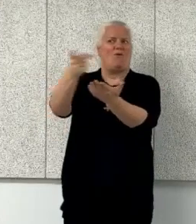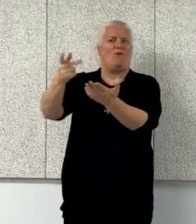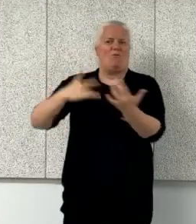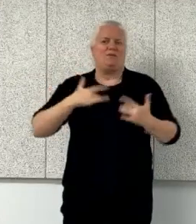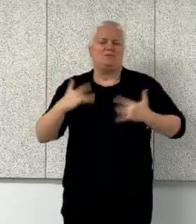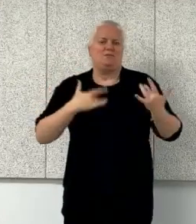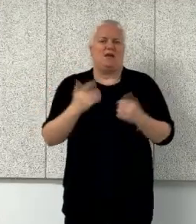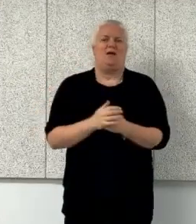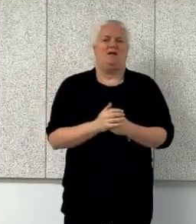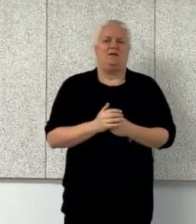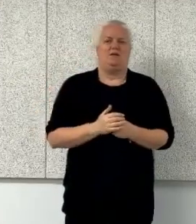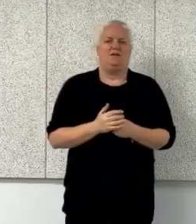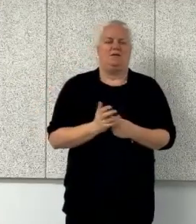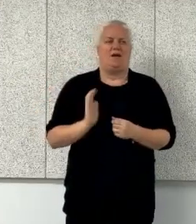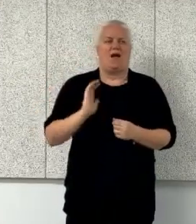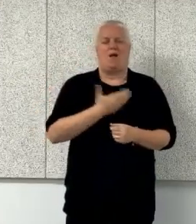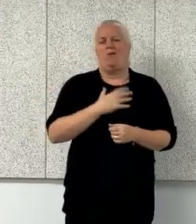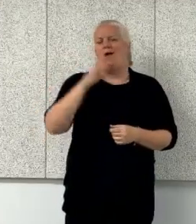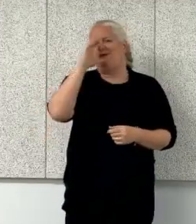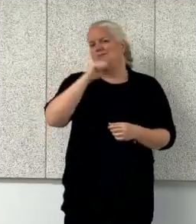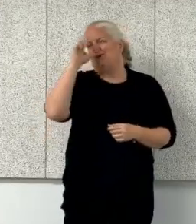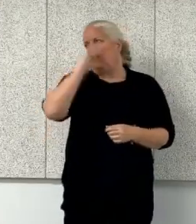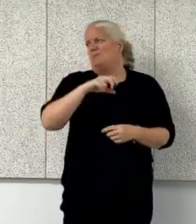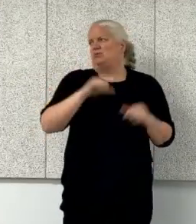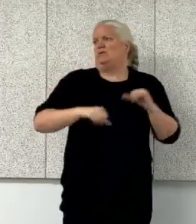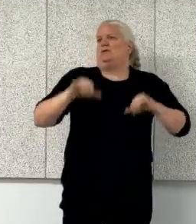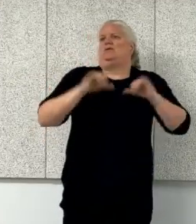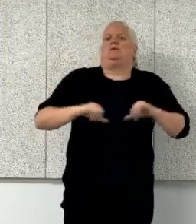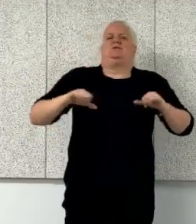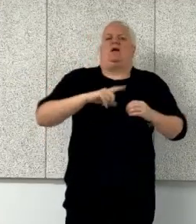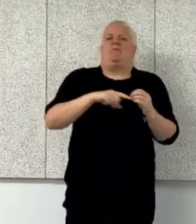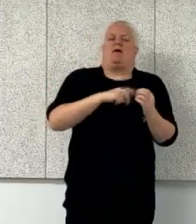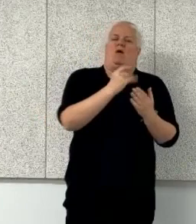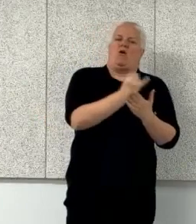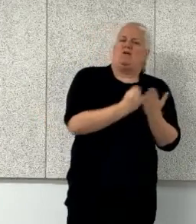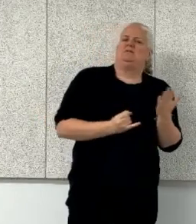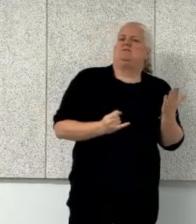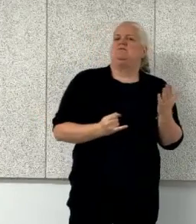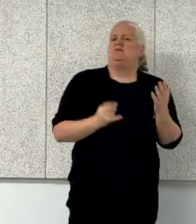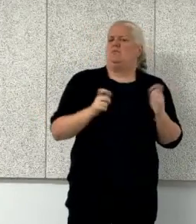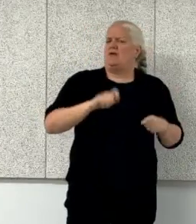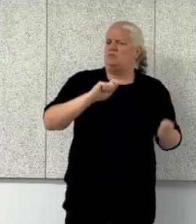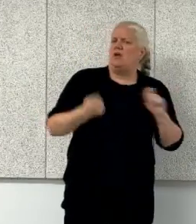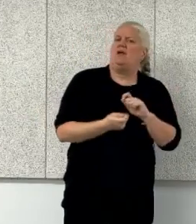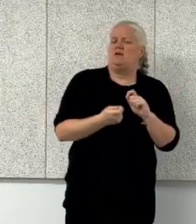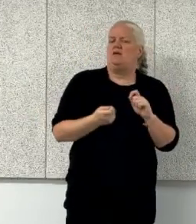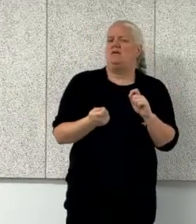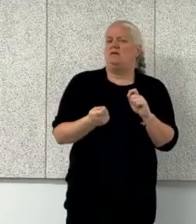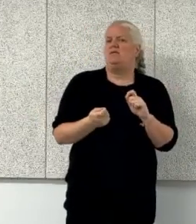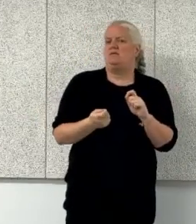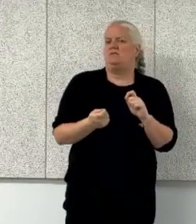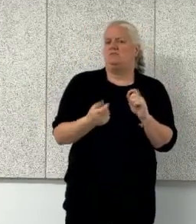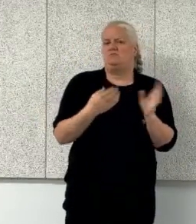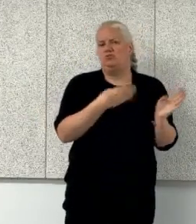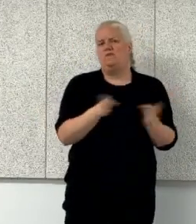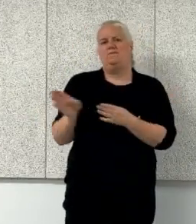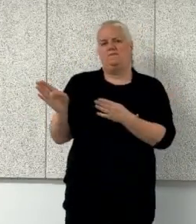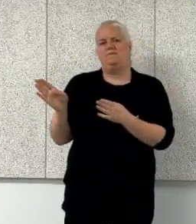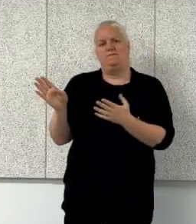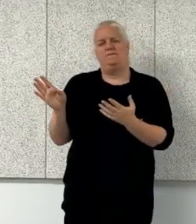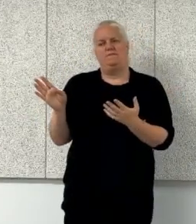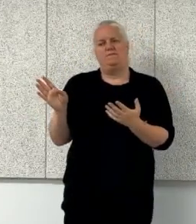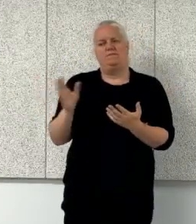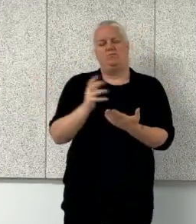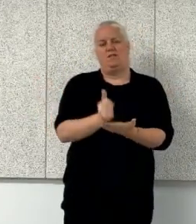our language and our assumptions around artistic producing in a way that can also address some of these shifts, I think it also helps us